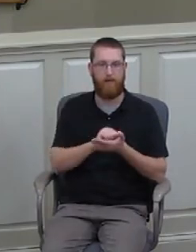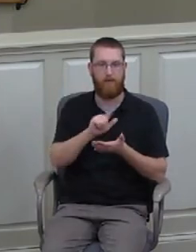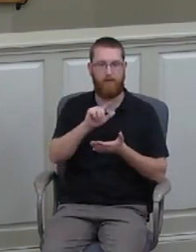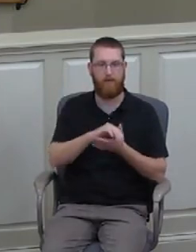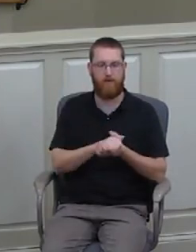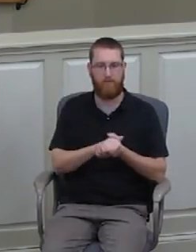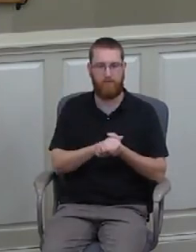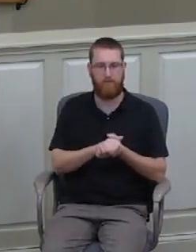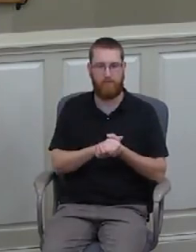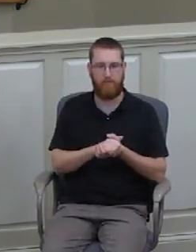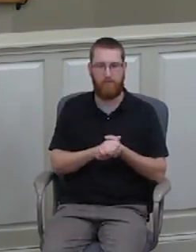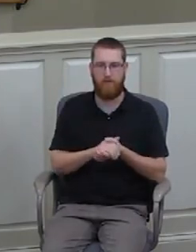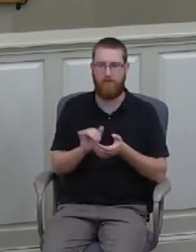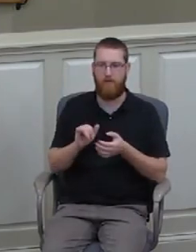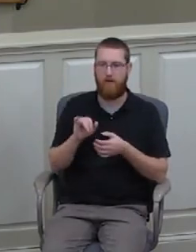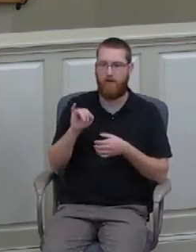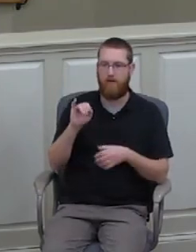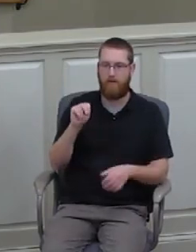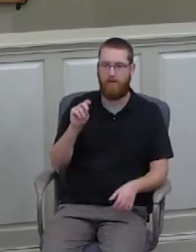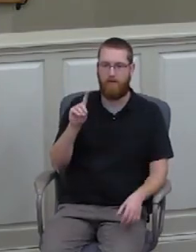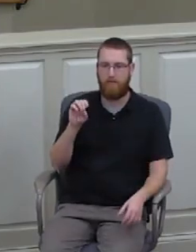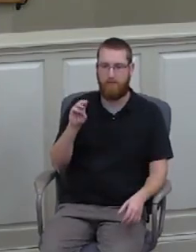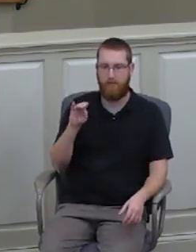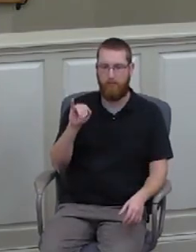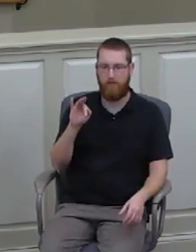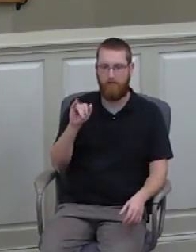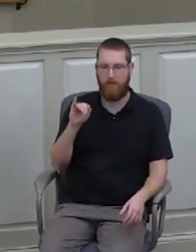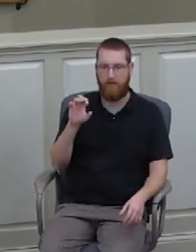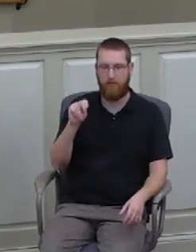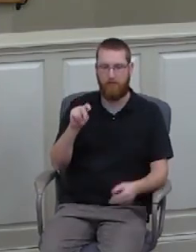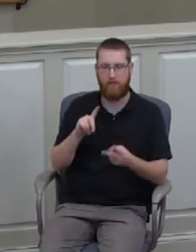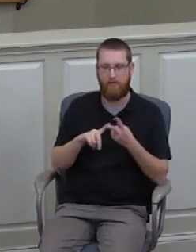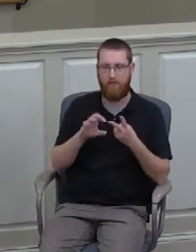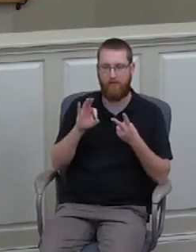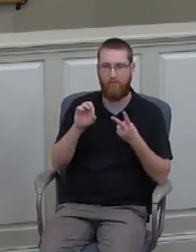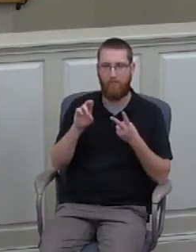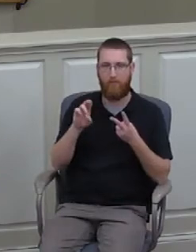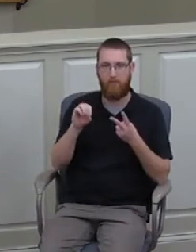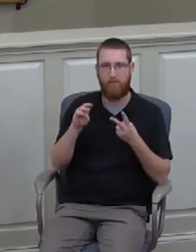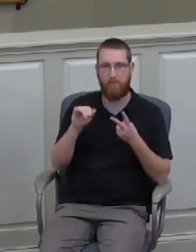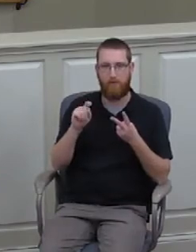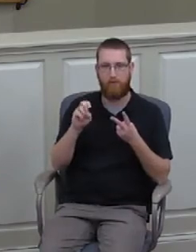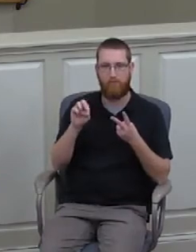It's things like indemnification, force majeure, that